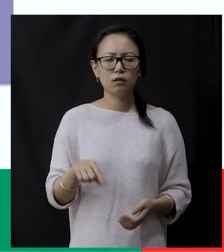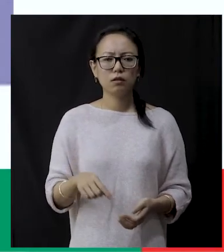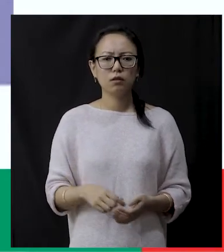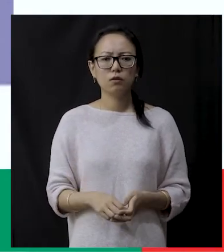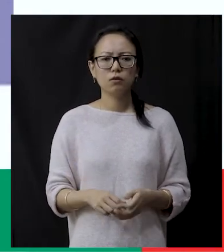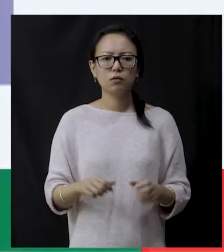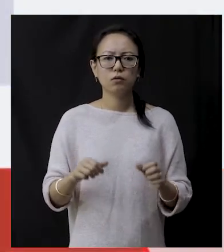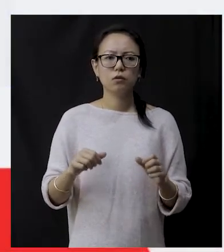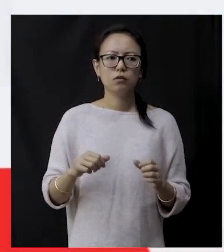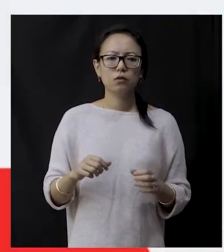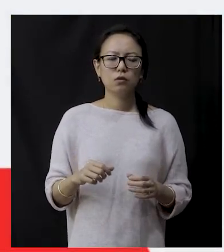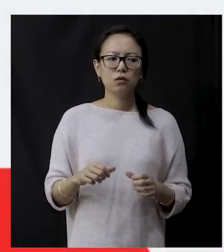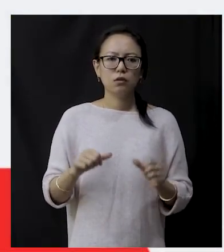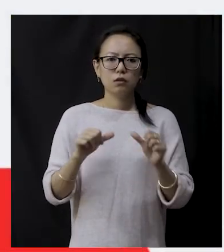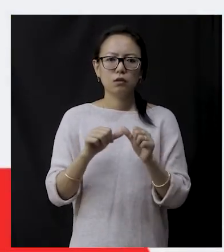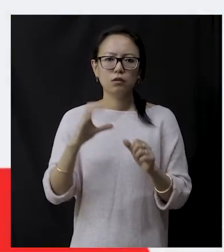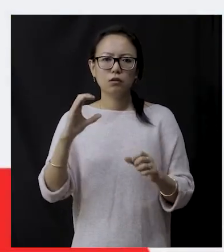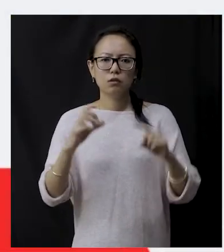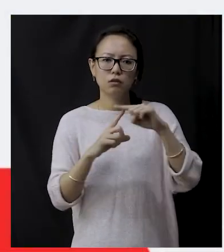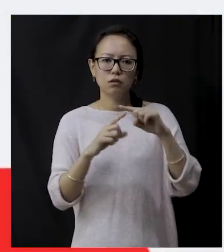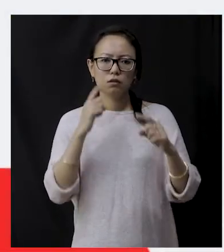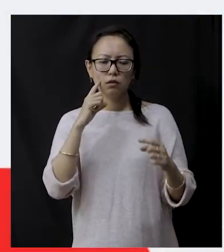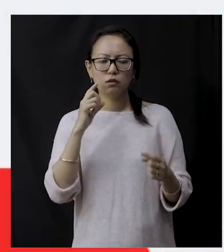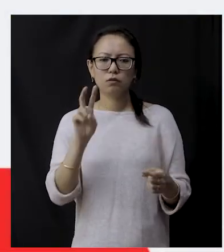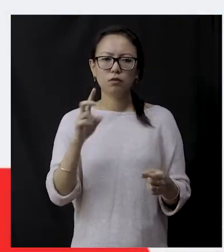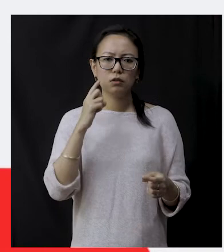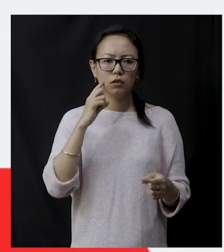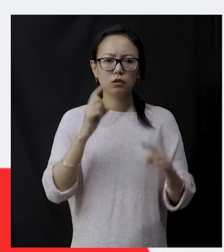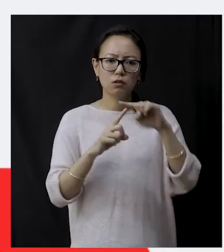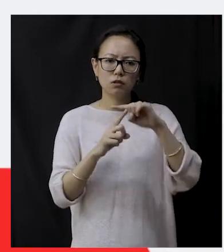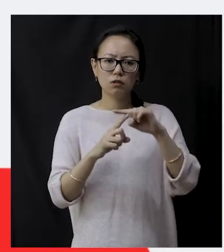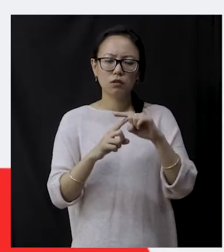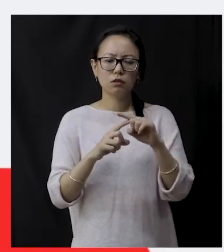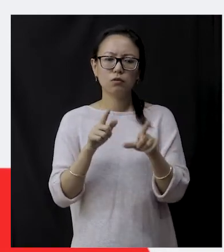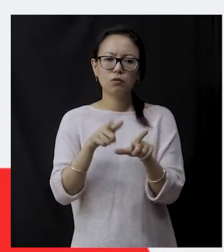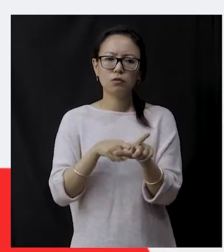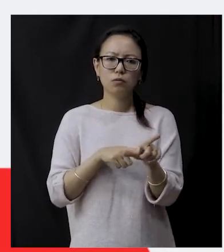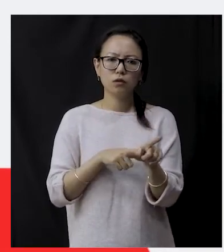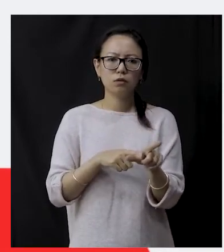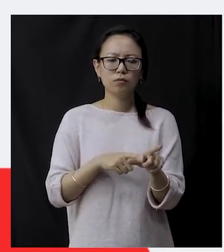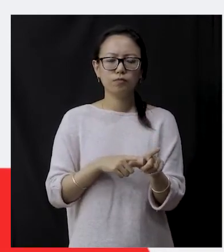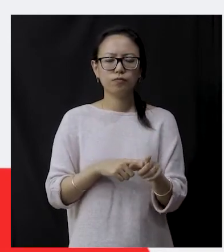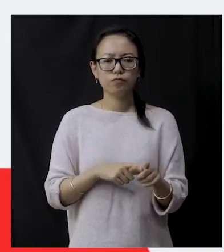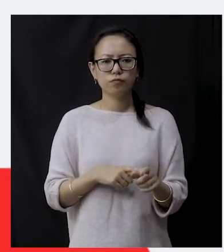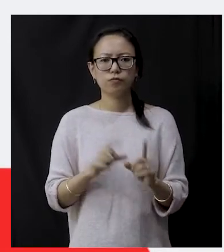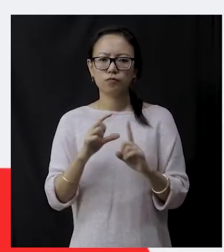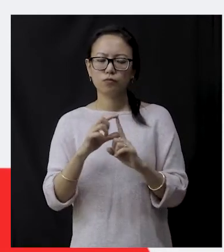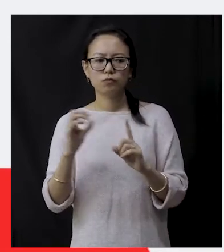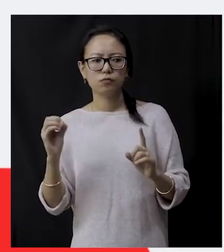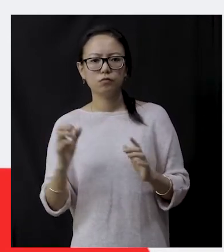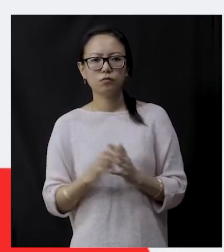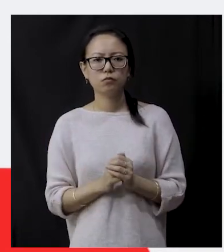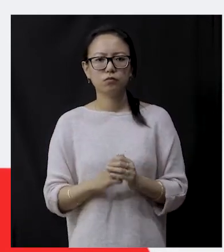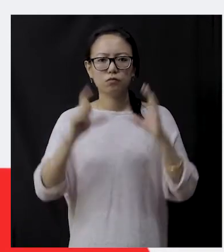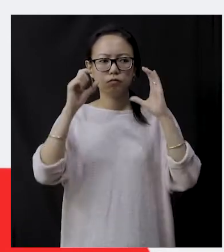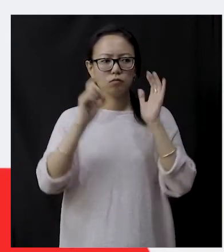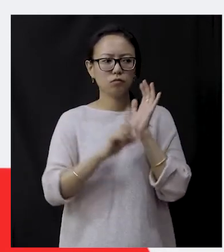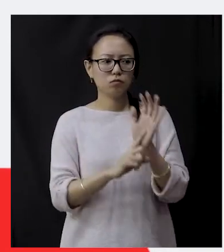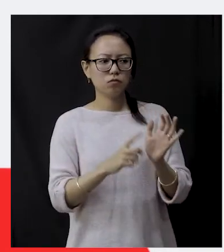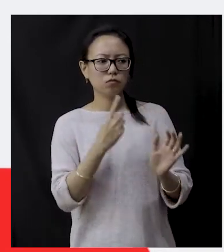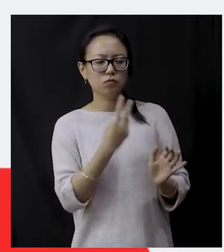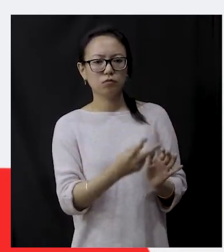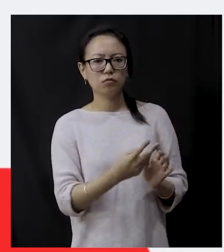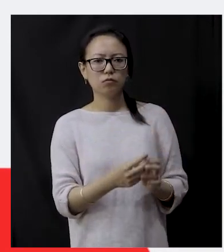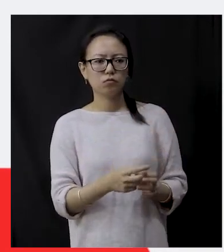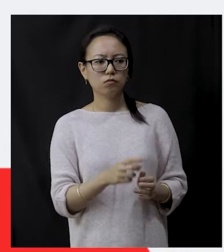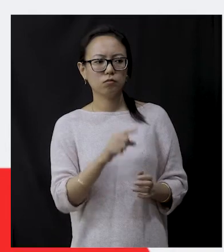an activity. So students, we can see a globe. That is a globe, okay? And this